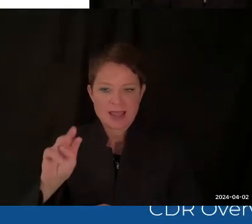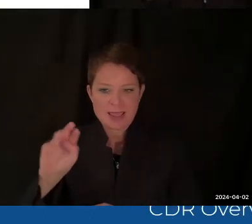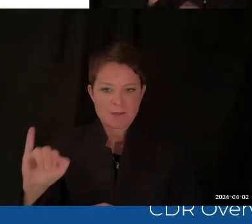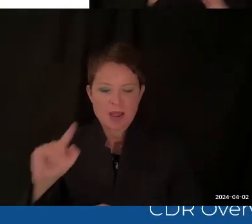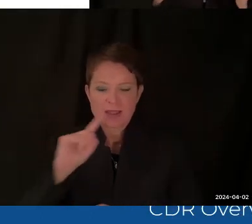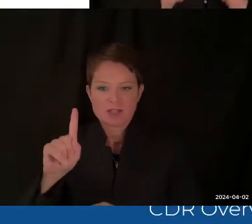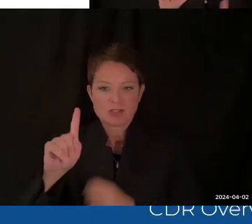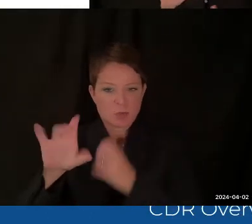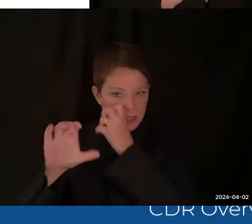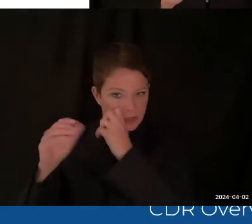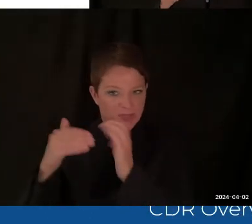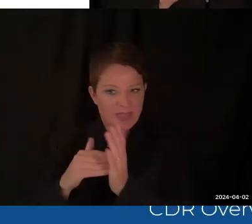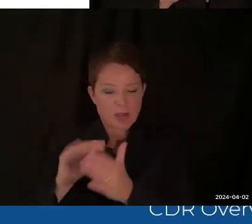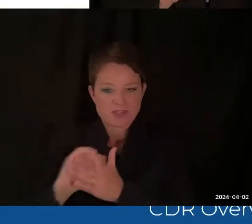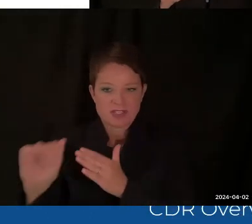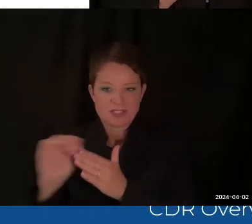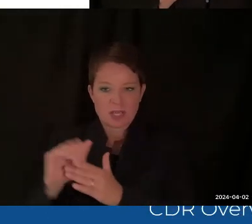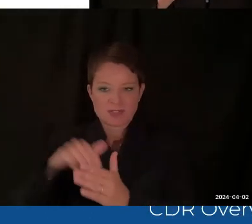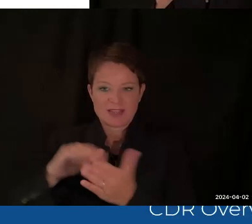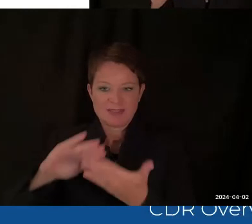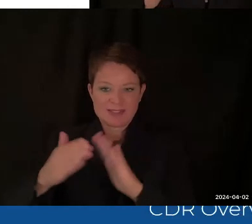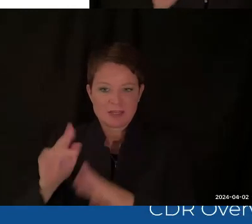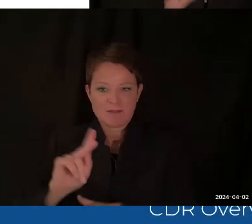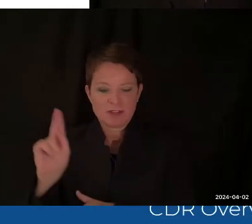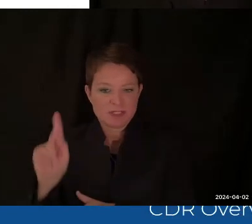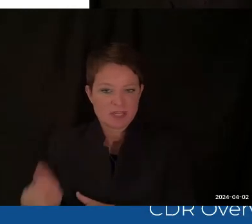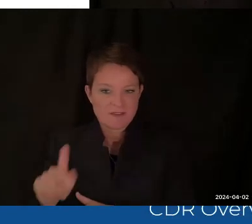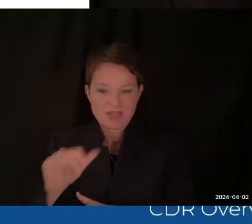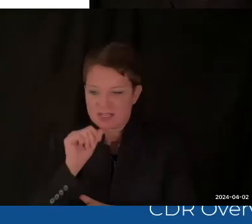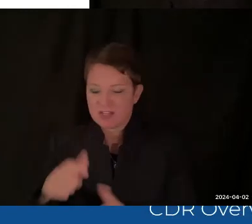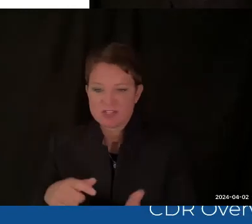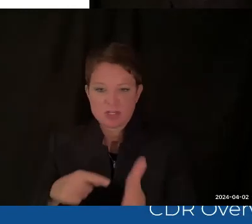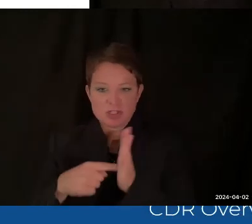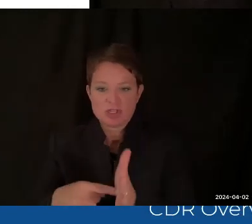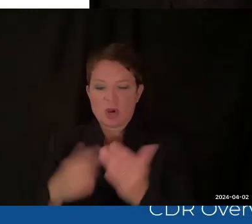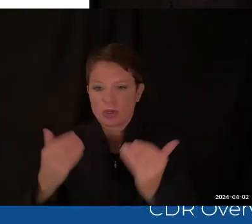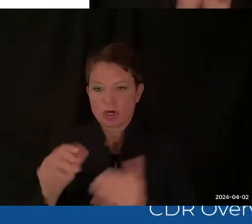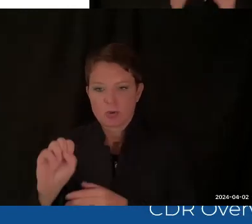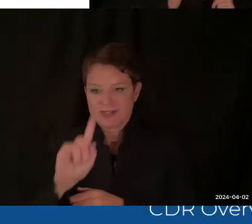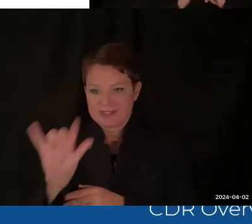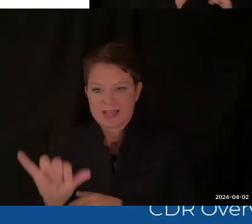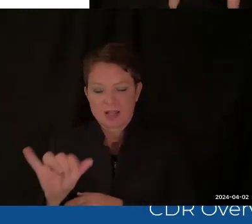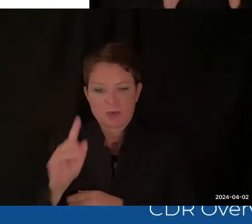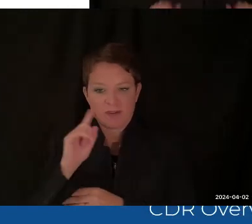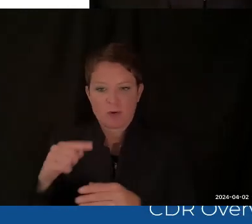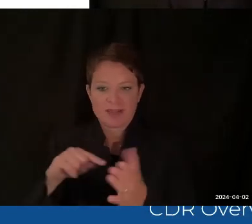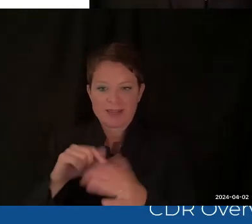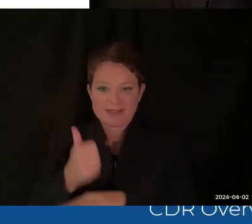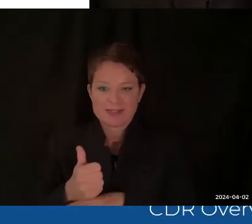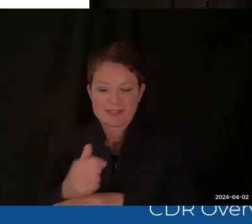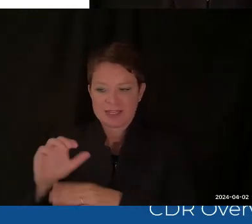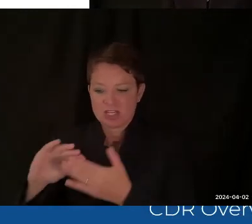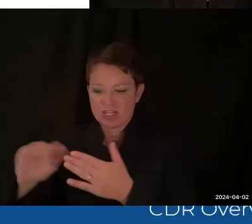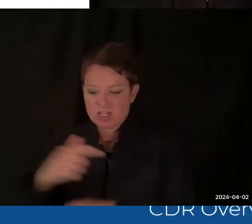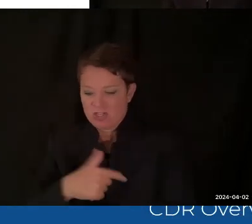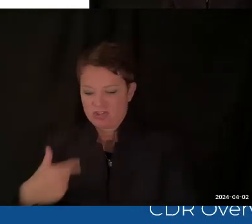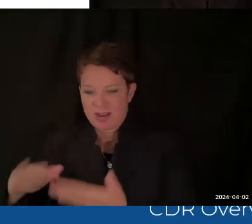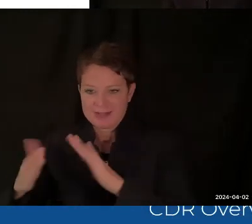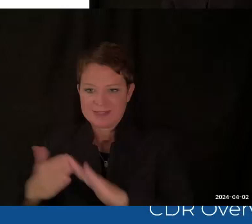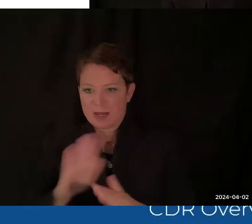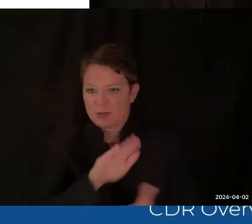is $100,000 in the city of Philadelphia. That does not reflect current salaries of existing Chinatown or